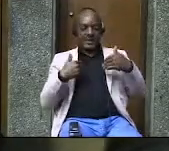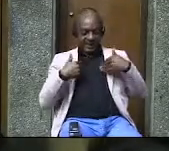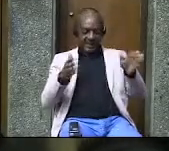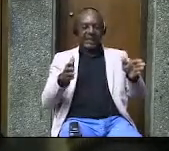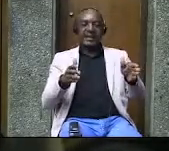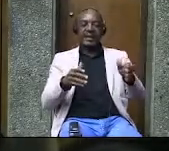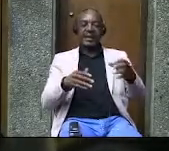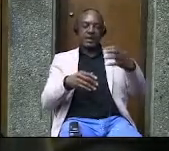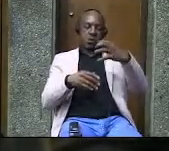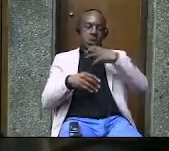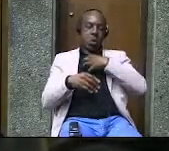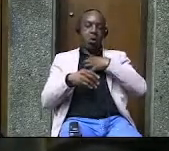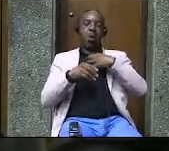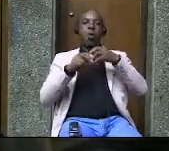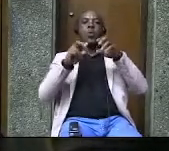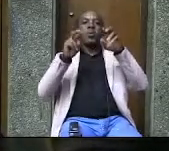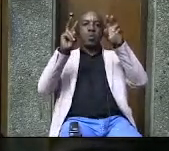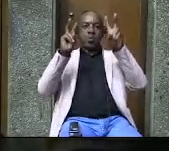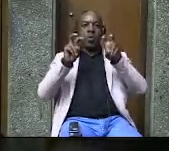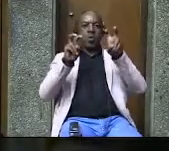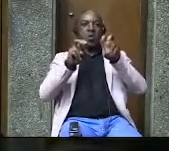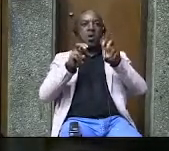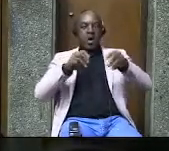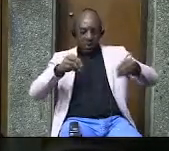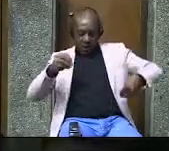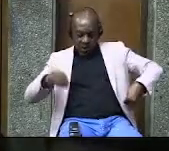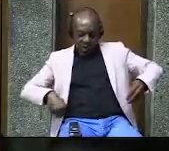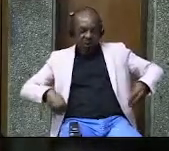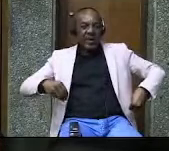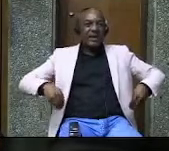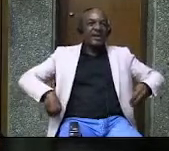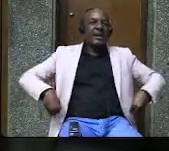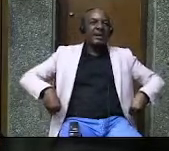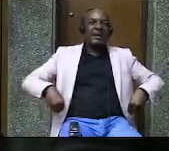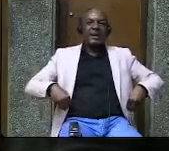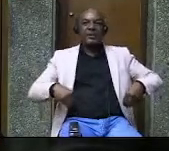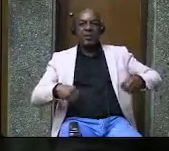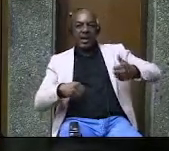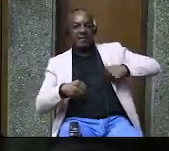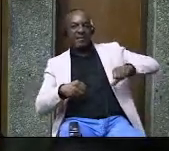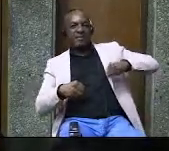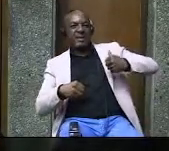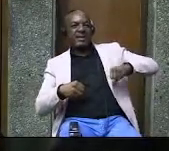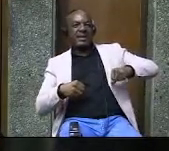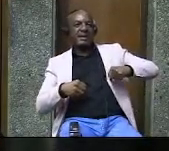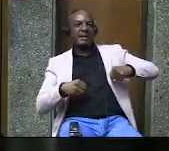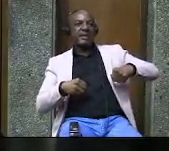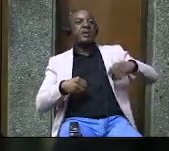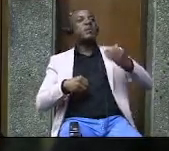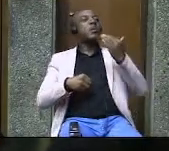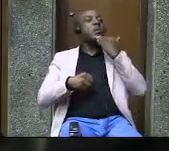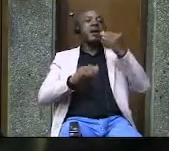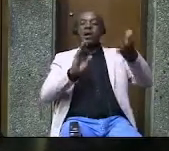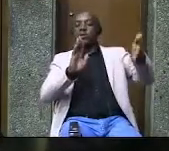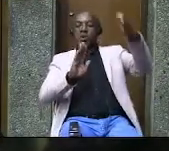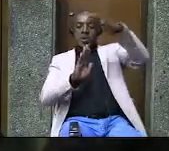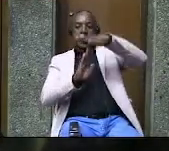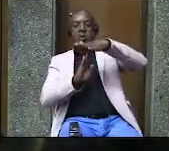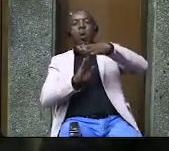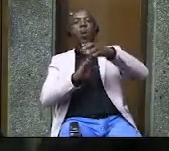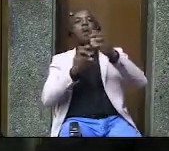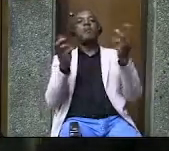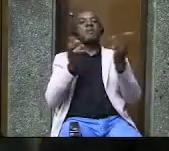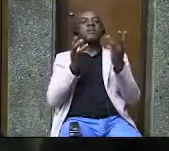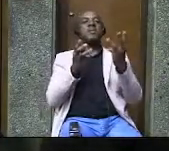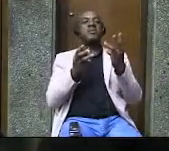the grassroots of the municipalities up to the top level of government for communities. Secondly, are